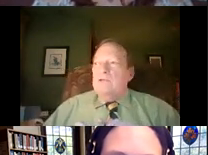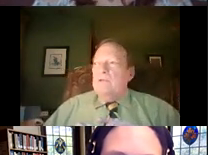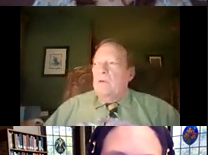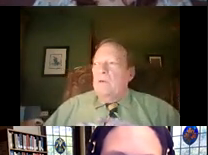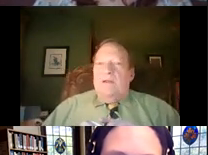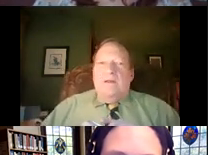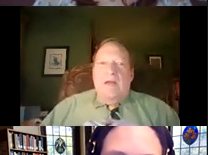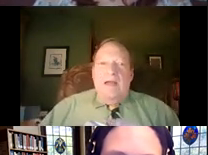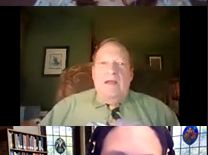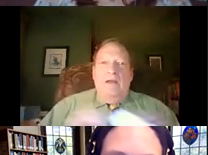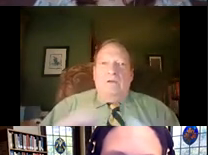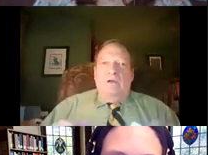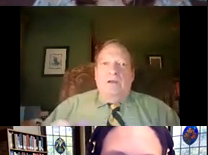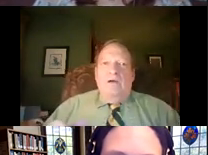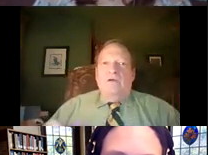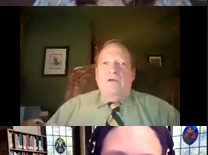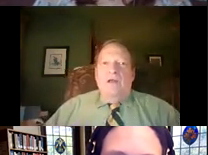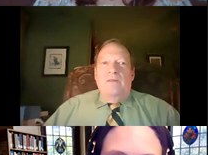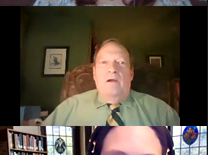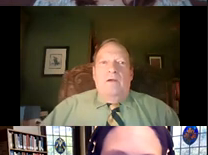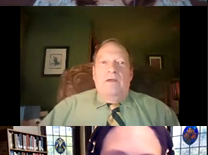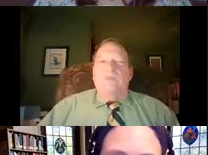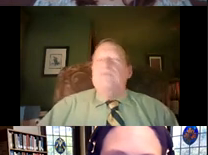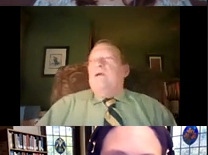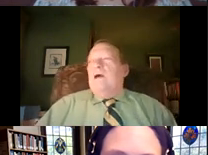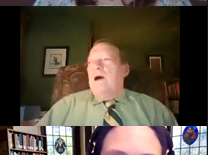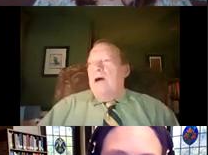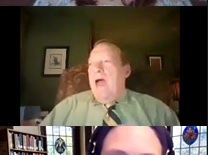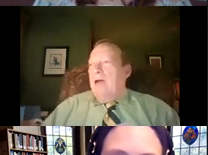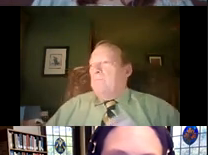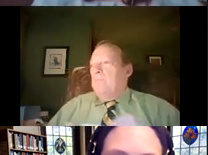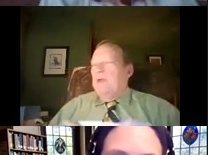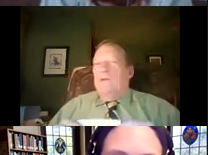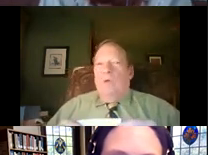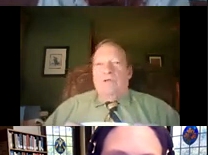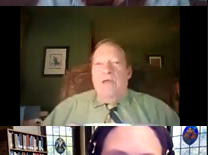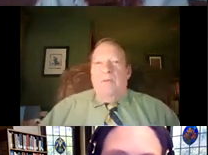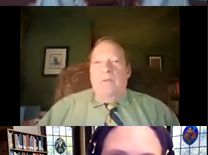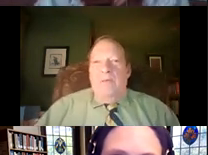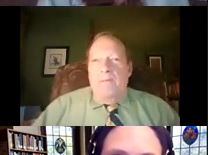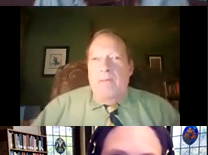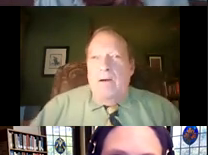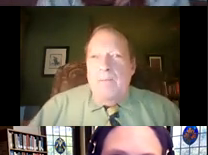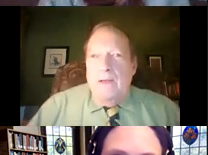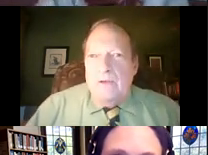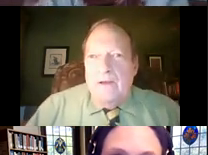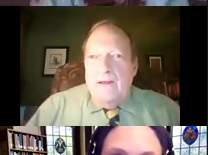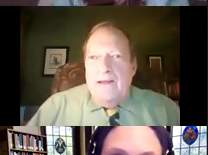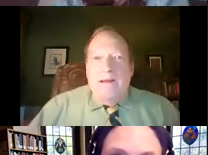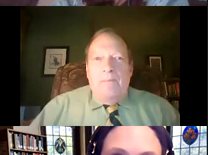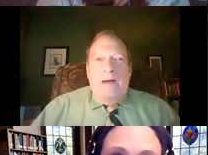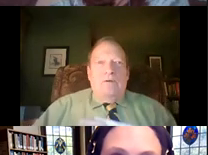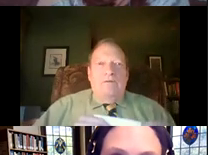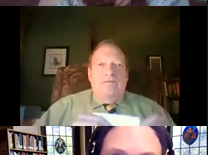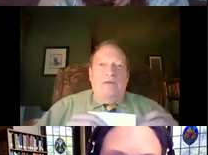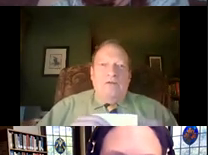hot summer day and I looked at the television and there is Adam being cross-examined by Perry Mason and